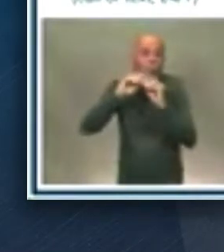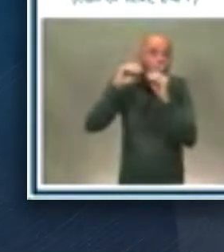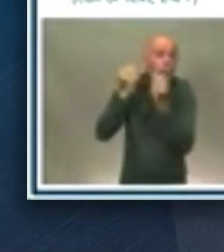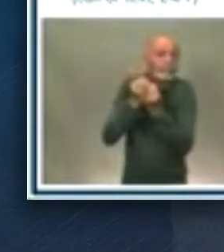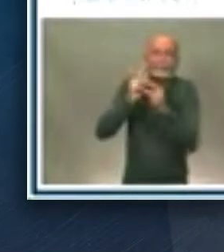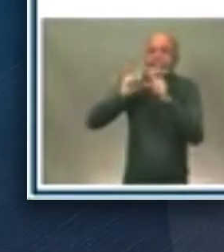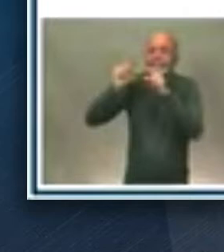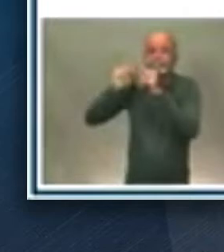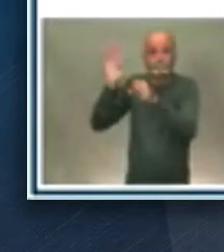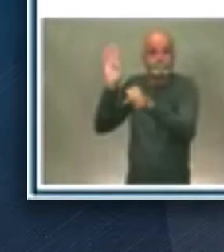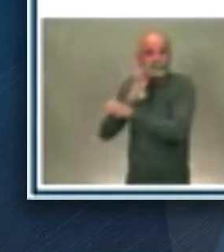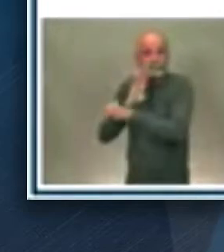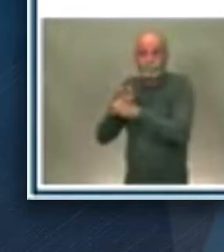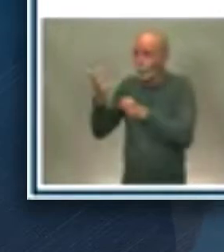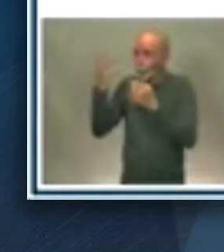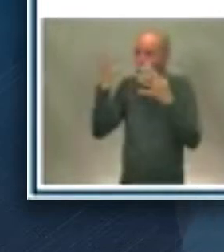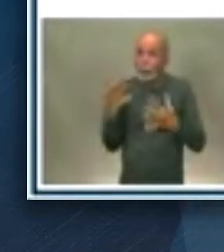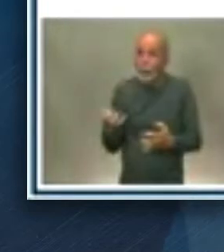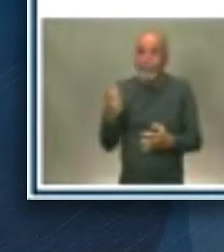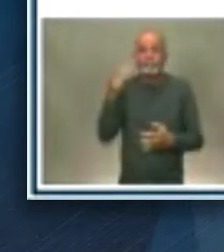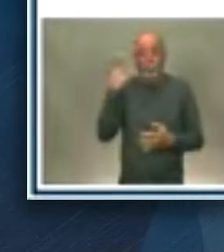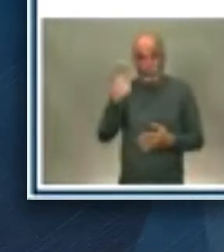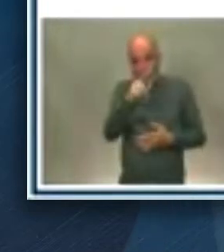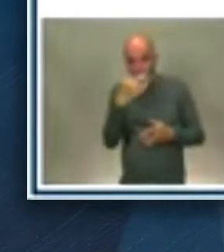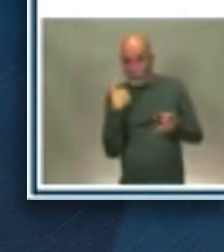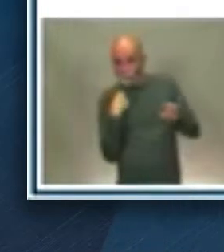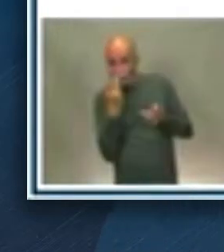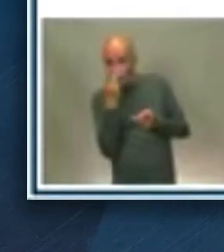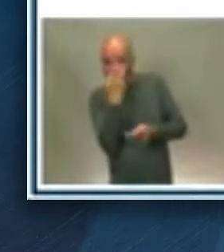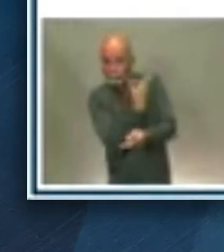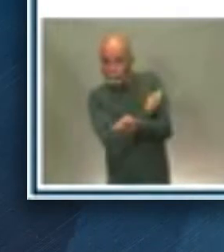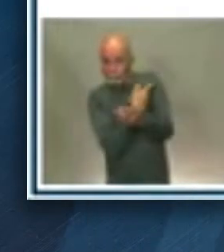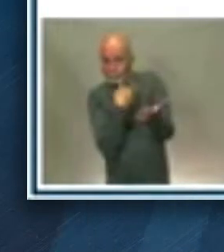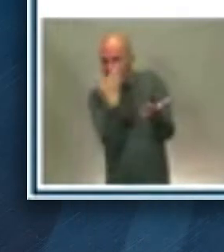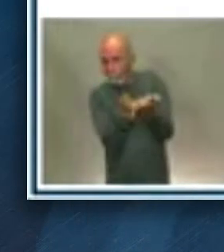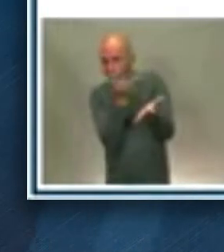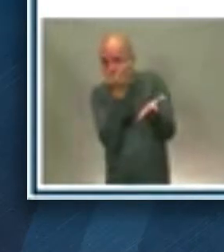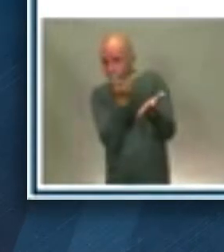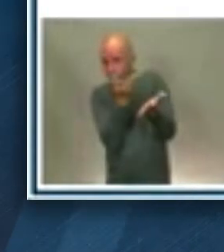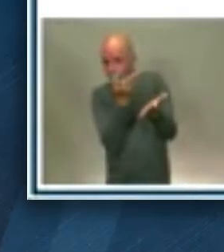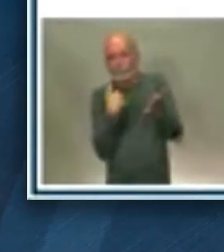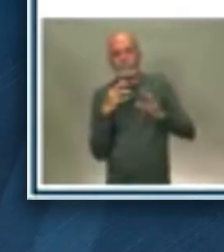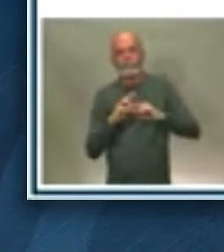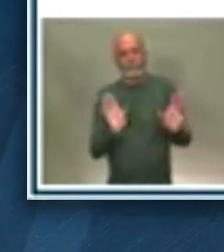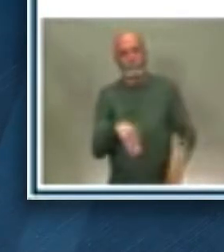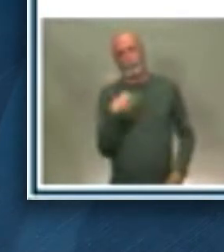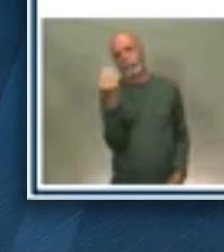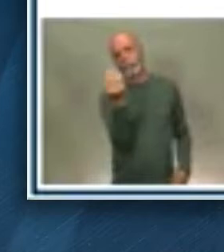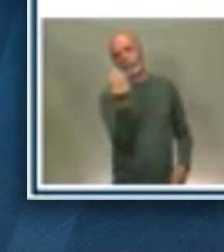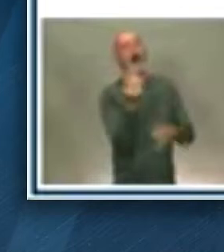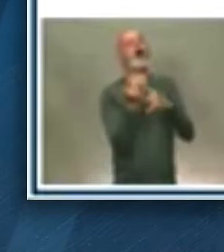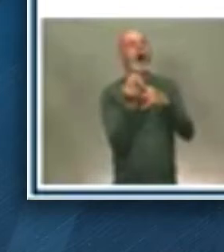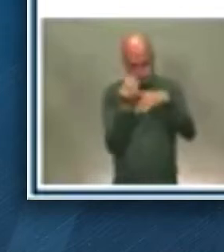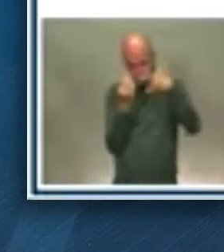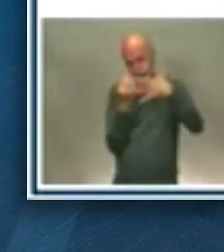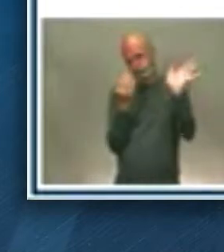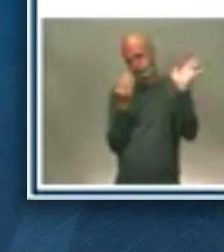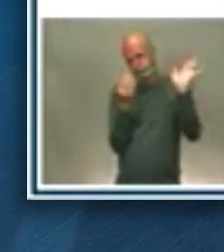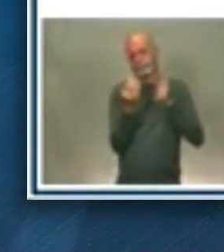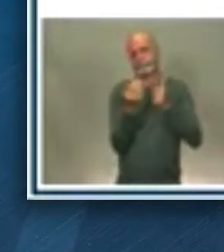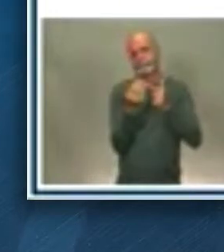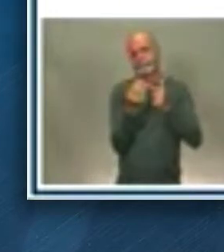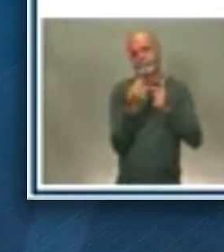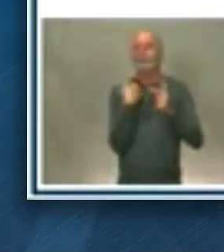want to use that as well. What we're focused on is making sure people have ready access to that proof of vaccination, as well as encouraging every